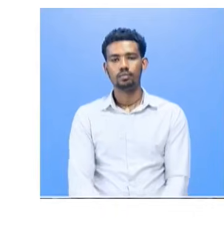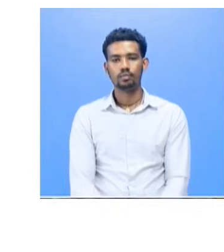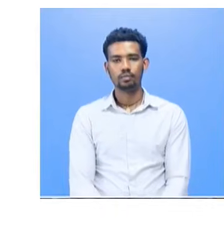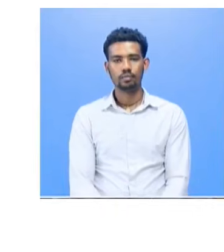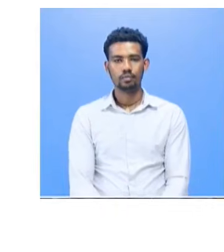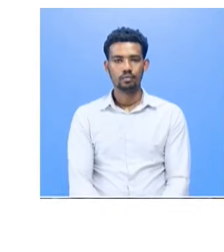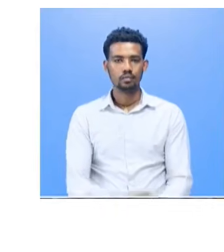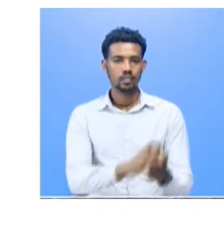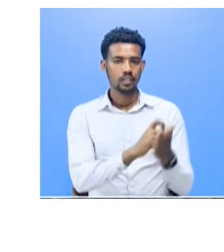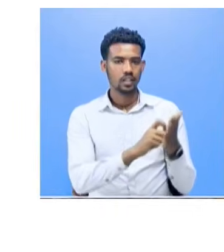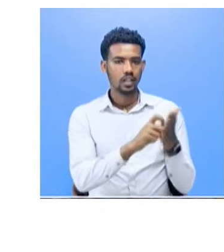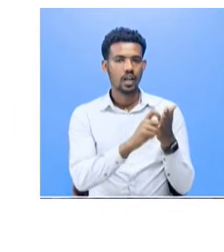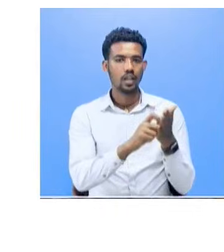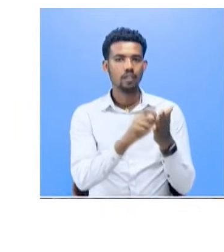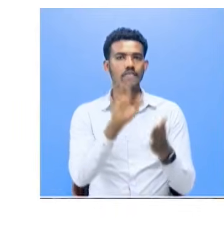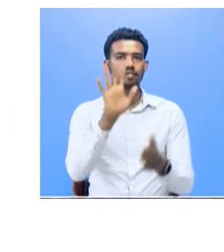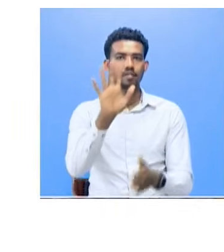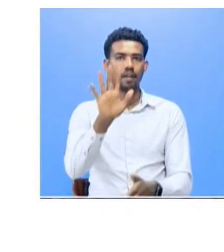5